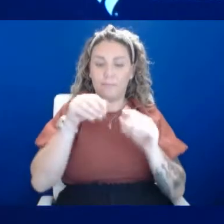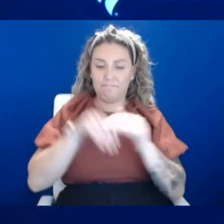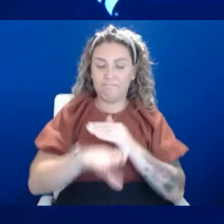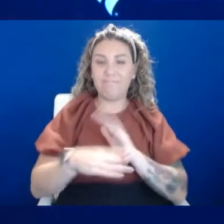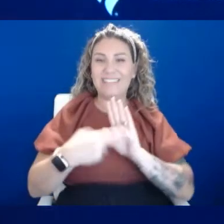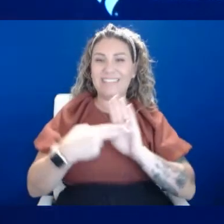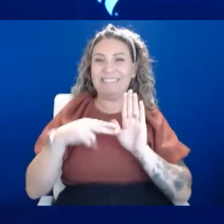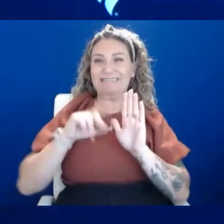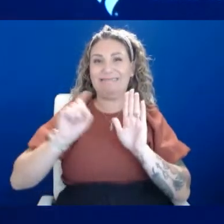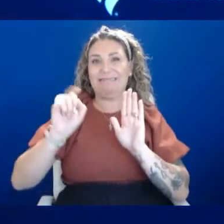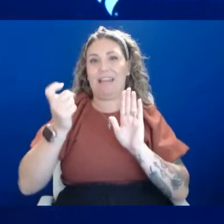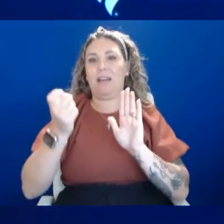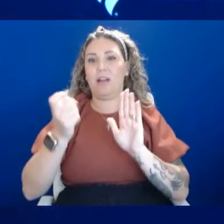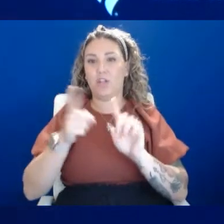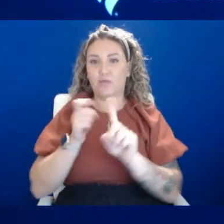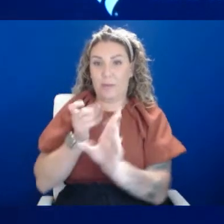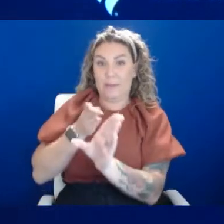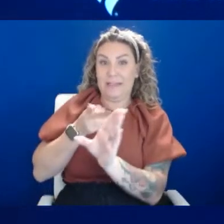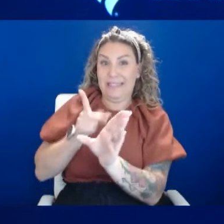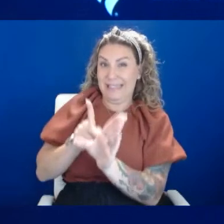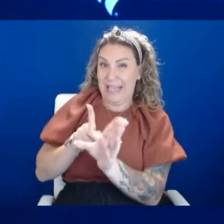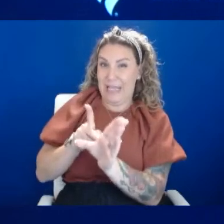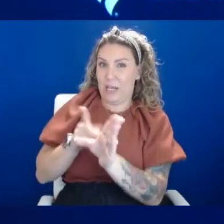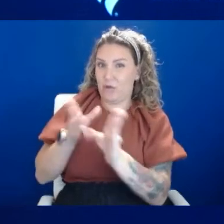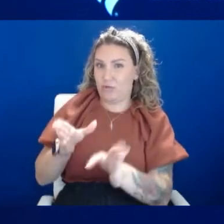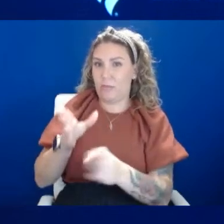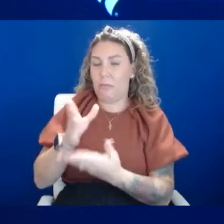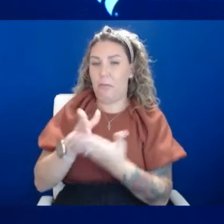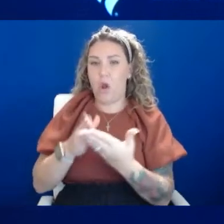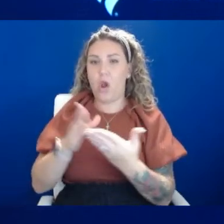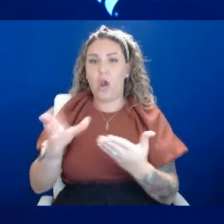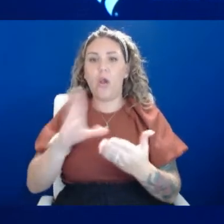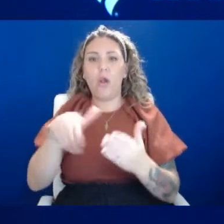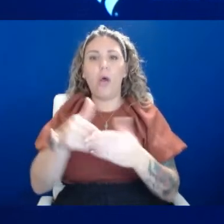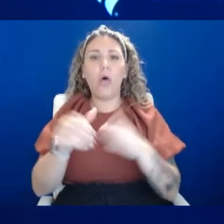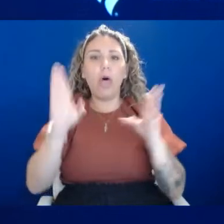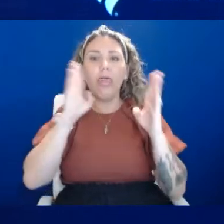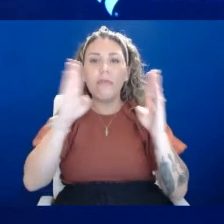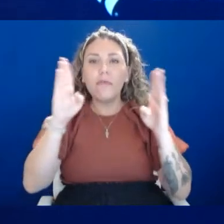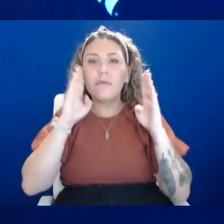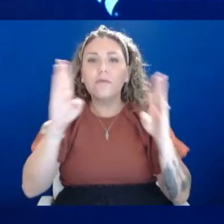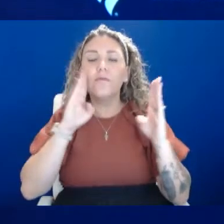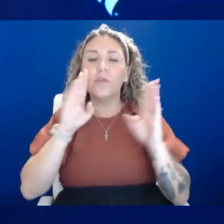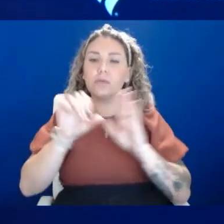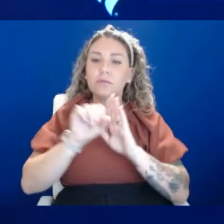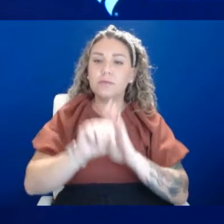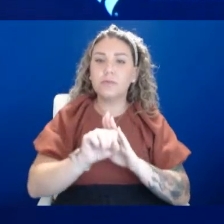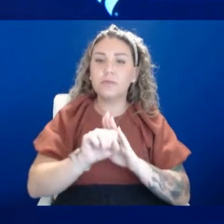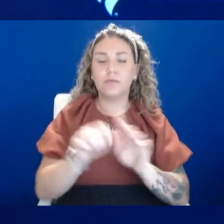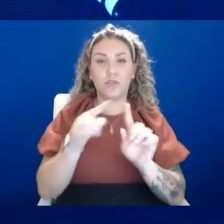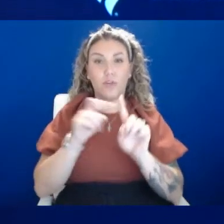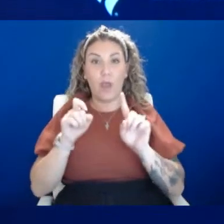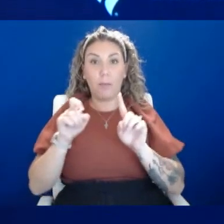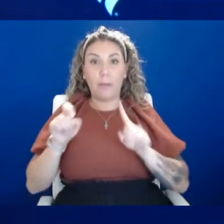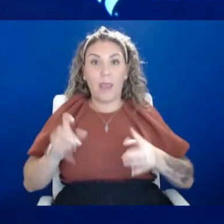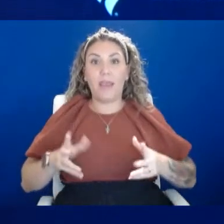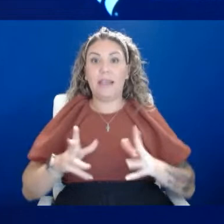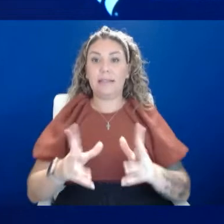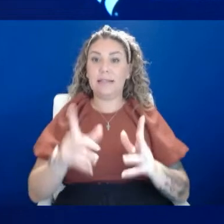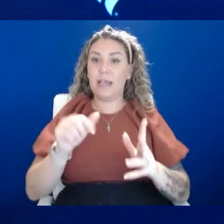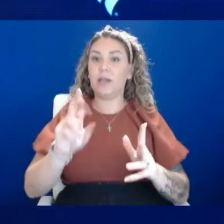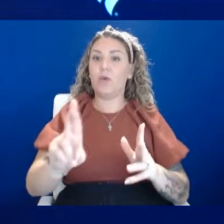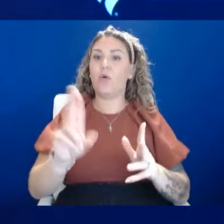side, what we're going to try and parse out is, are concentration symptoms that you're expressing due to the anxiety predominantly, or is there some